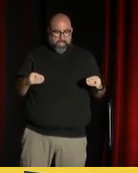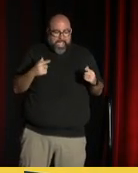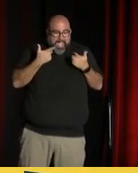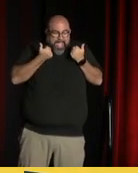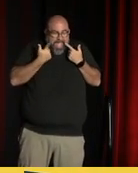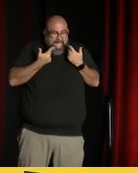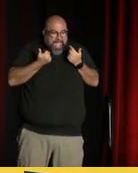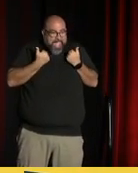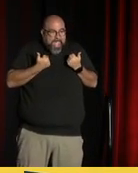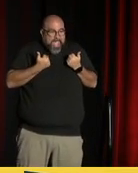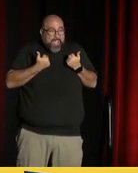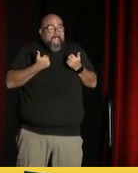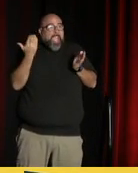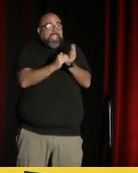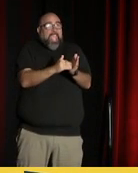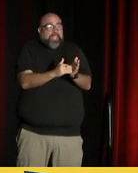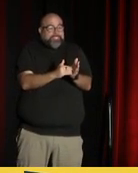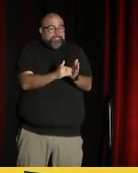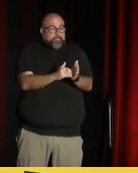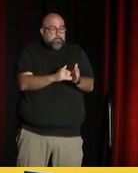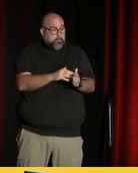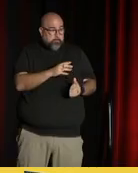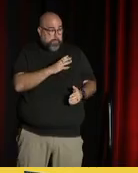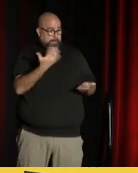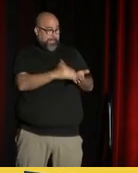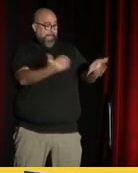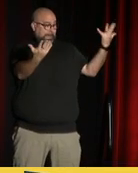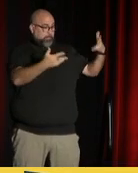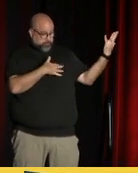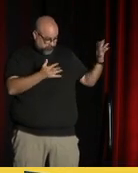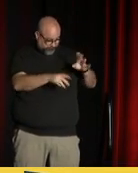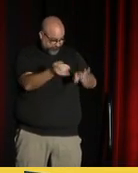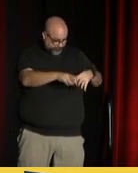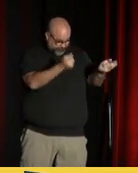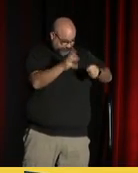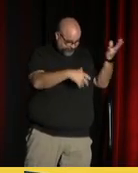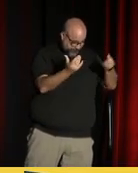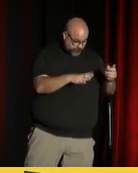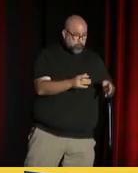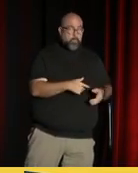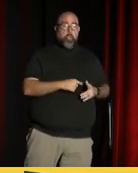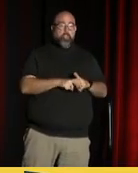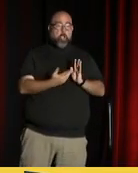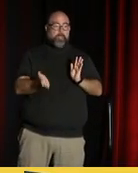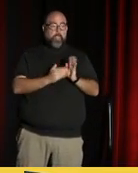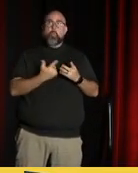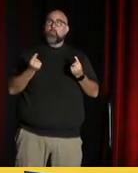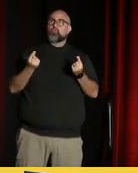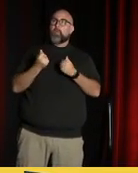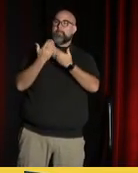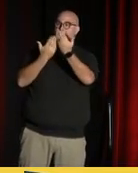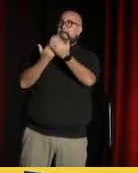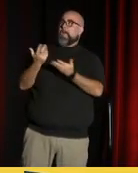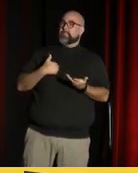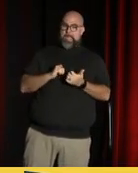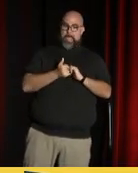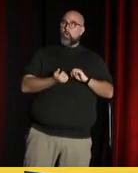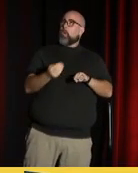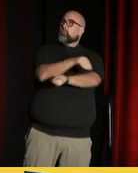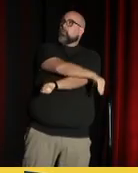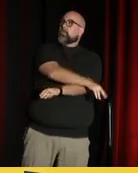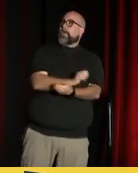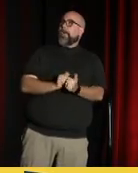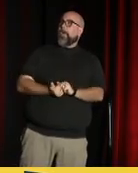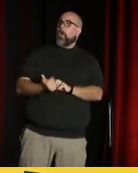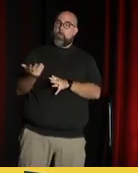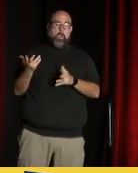laugh. And he goes, again. And I said, again. So he untied the knot and he said, what do I do with my hands? Well, how do I cross my